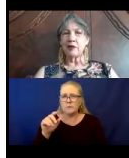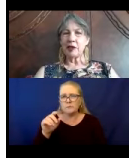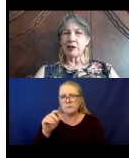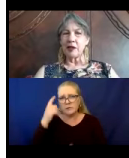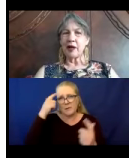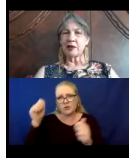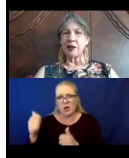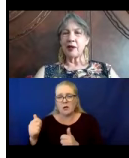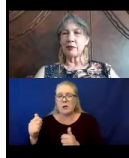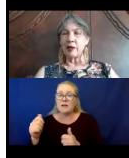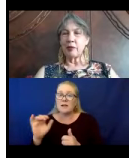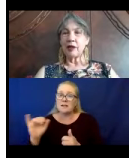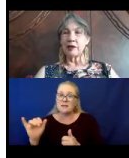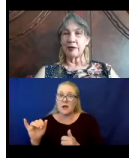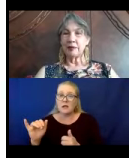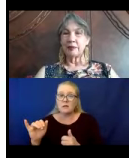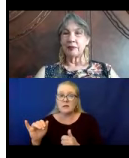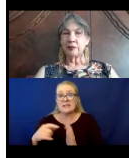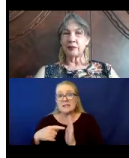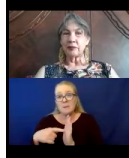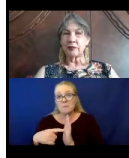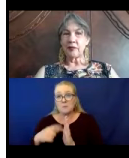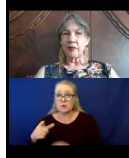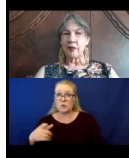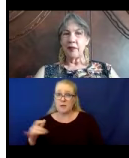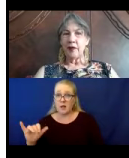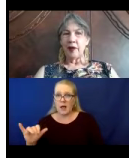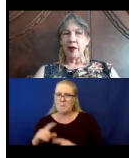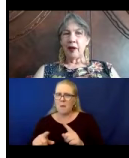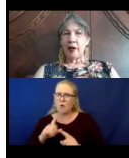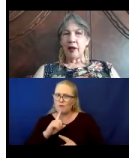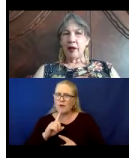symptoms of dementia that are actually caused by depression.